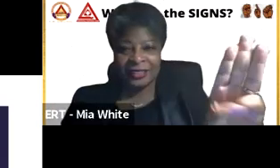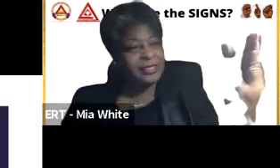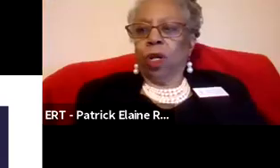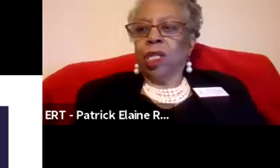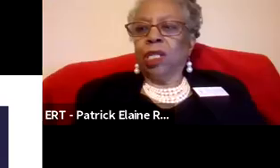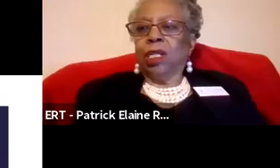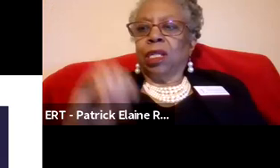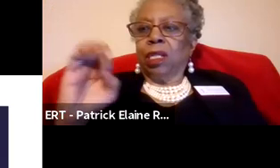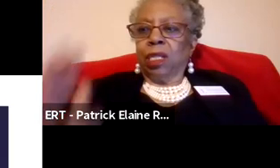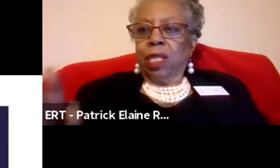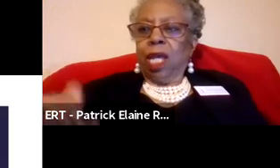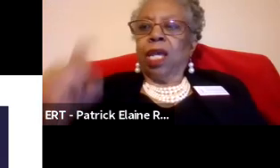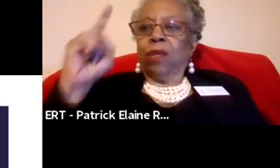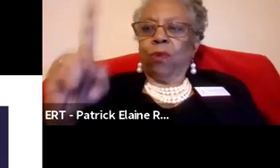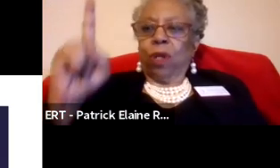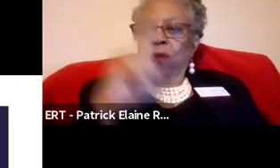911.